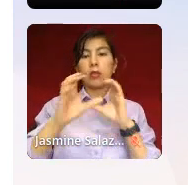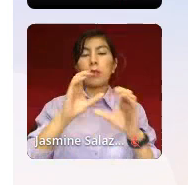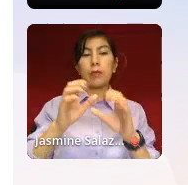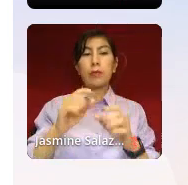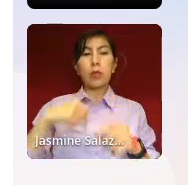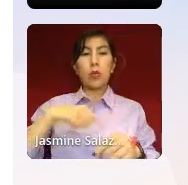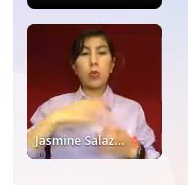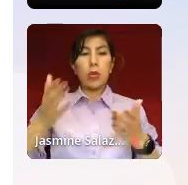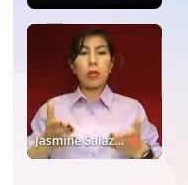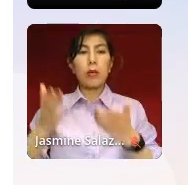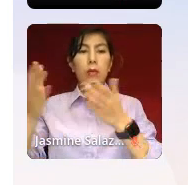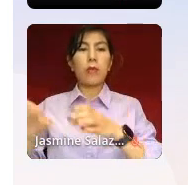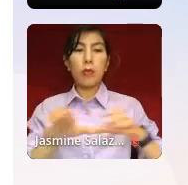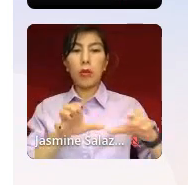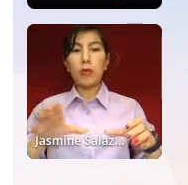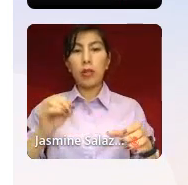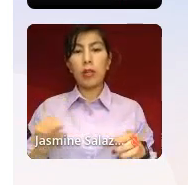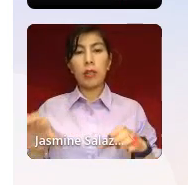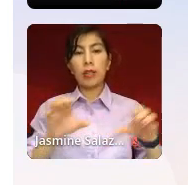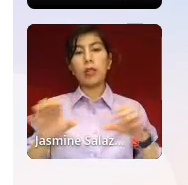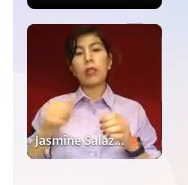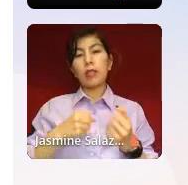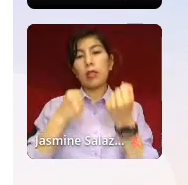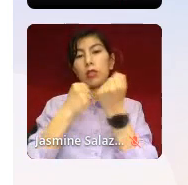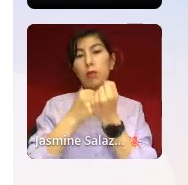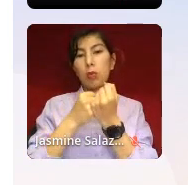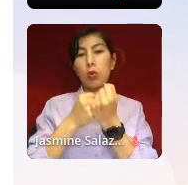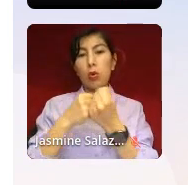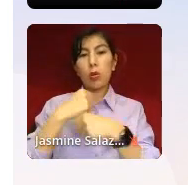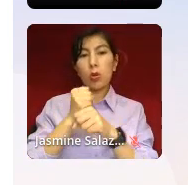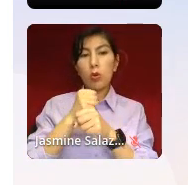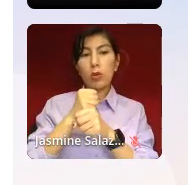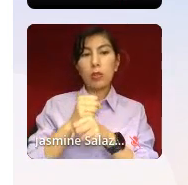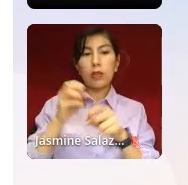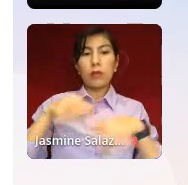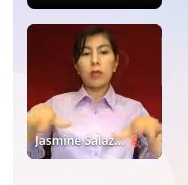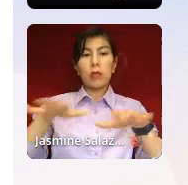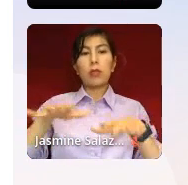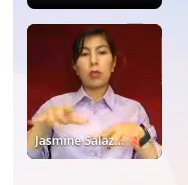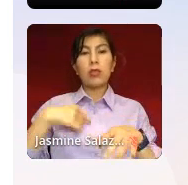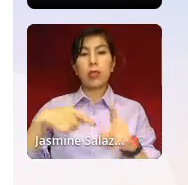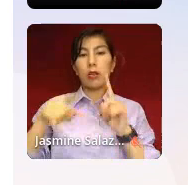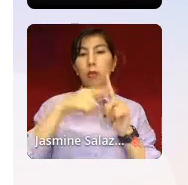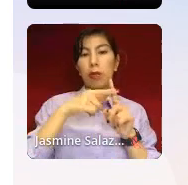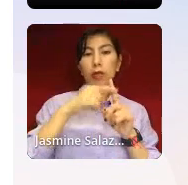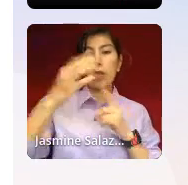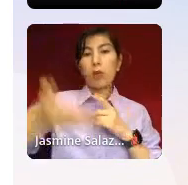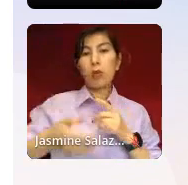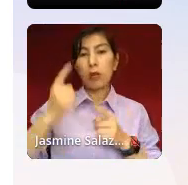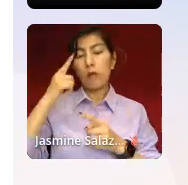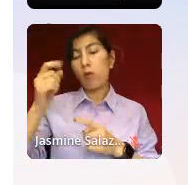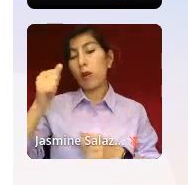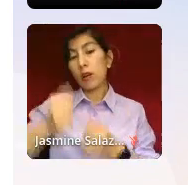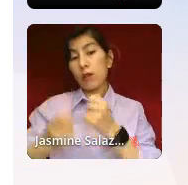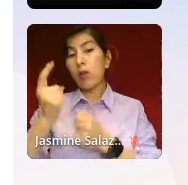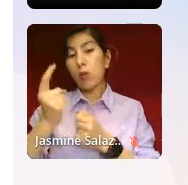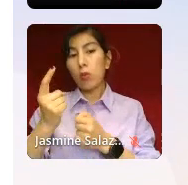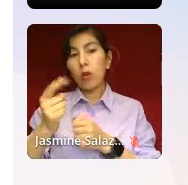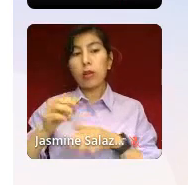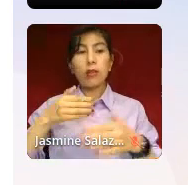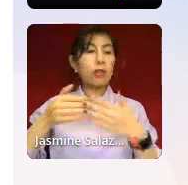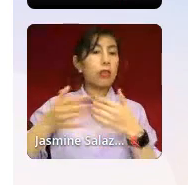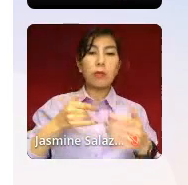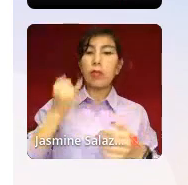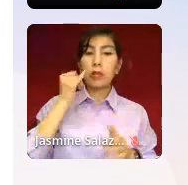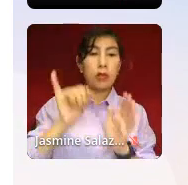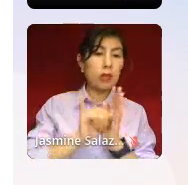uplift behaviors and actions that support the creation of spaces that are positive and welcoming for everyone, regardless of